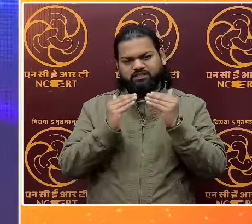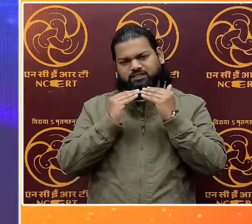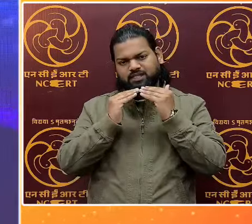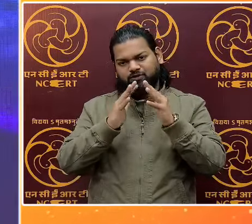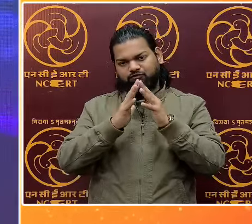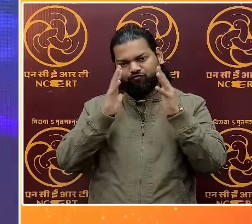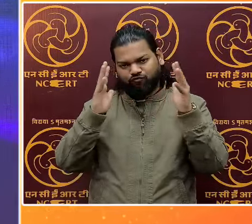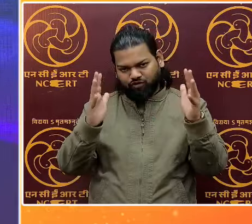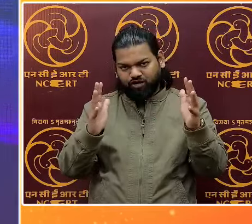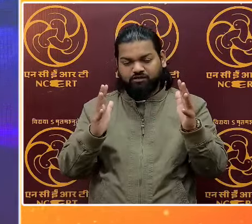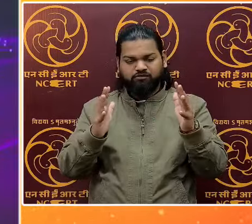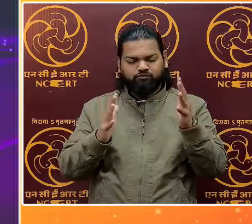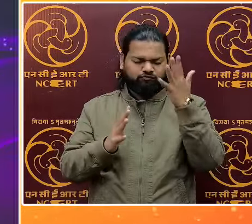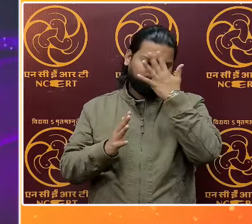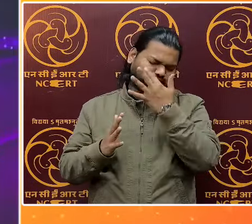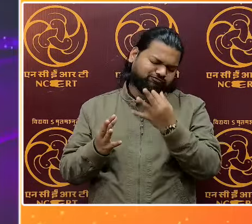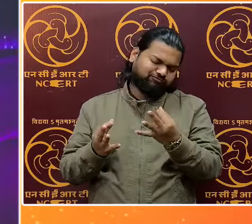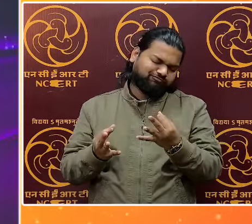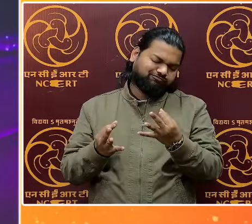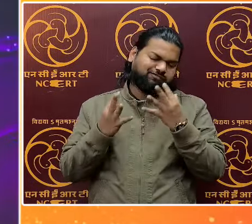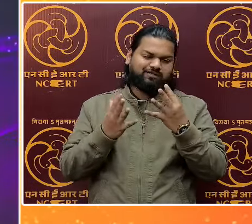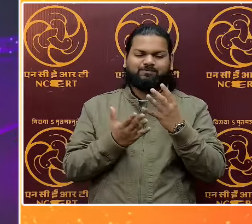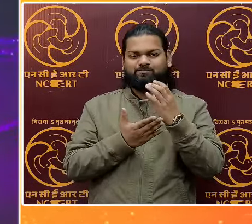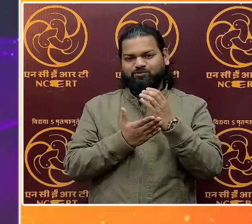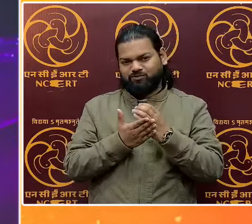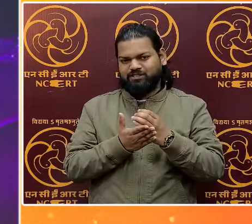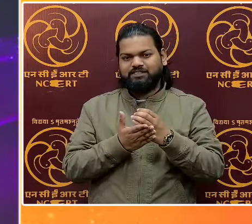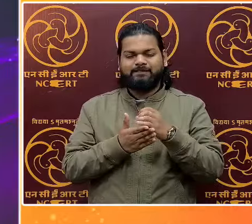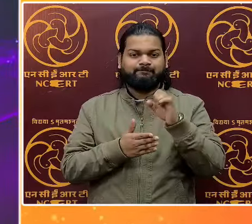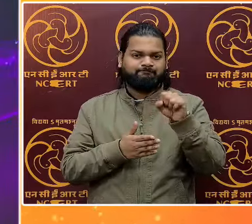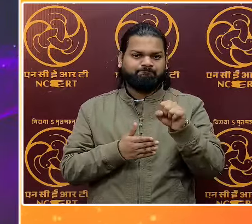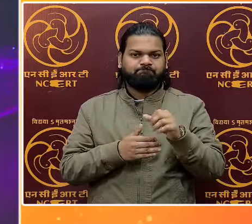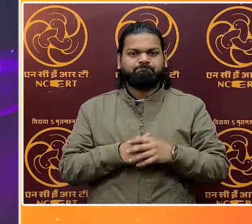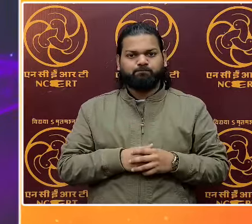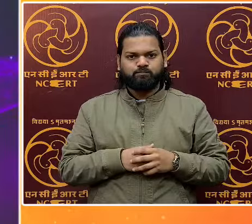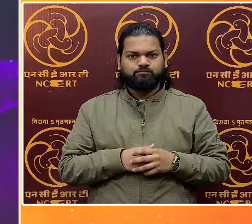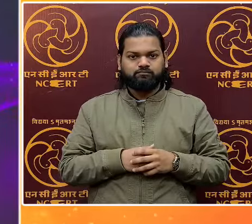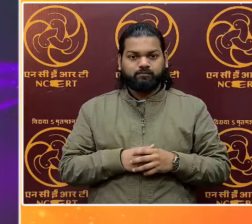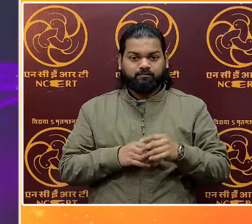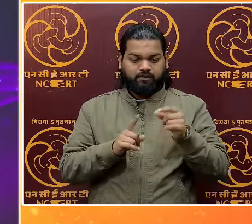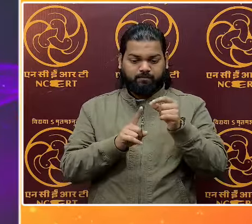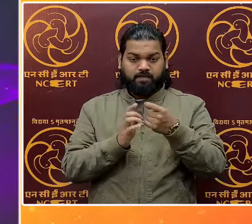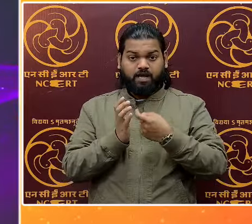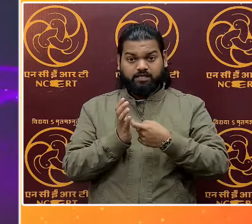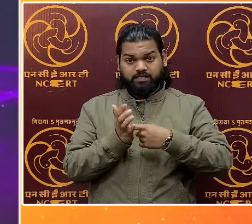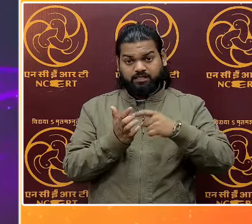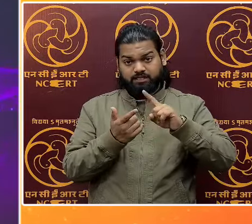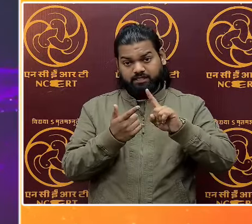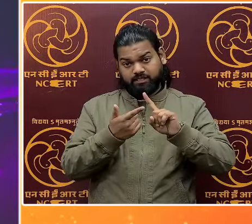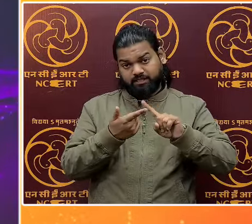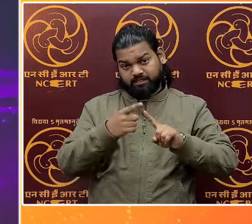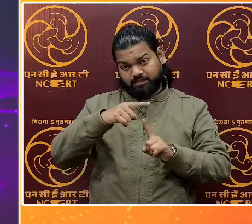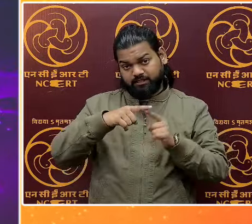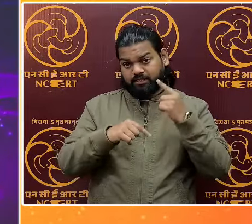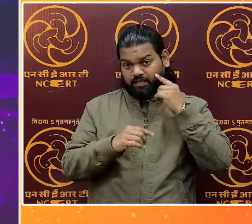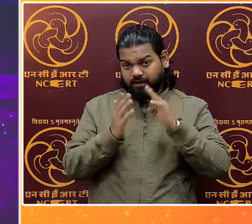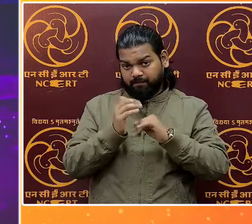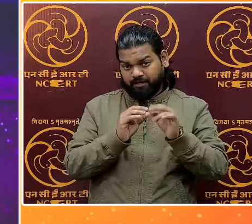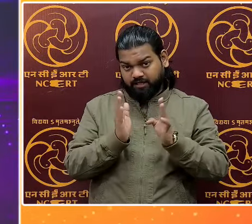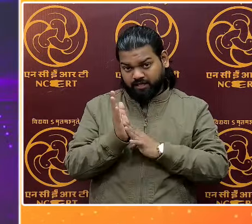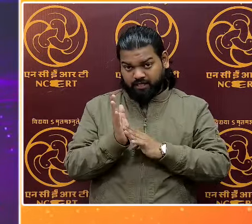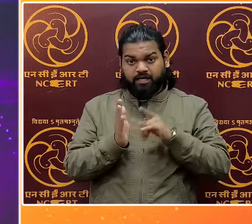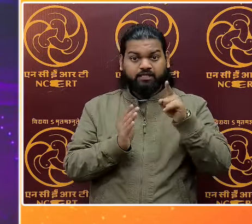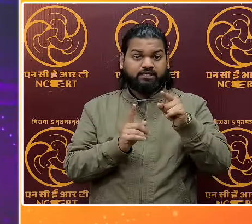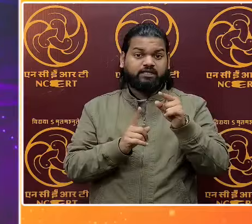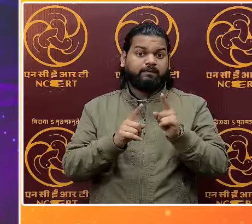much for this wonderful informative session. We have with Miss Priti Maan, TGT of Science subject, Bharati